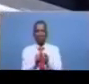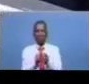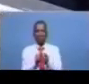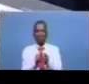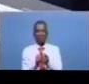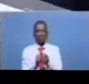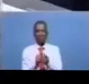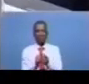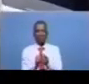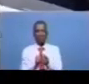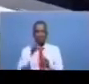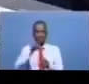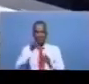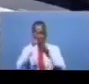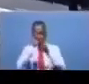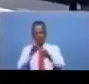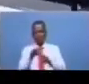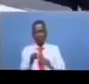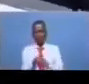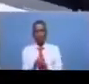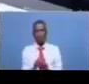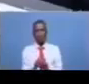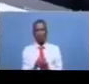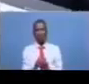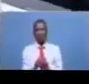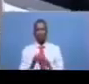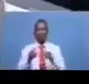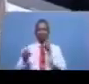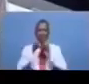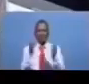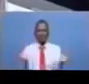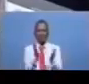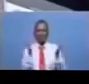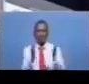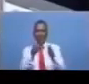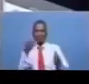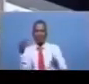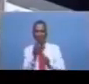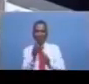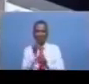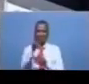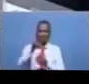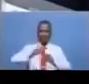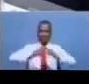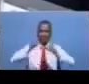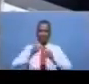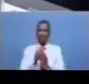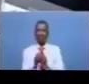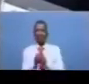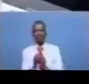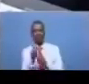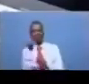give respect to whom respect is due, and stop instigating the courts against seniors, stop